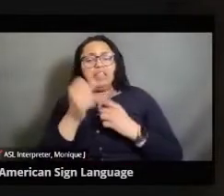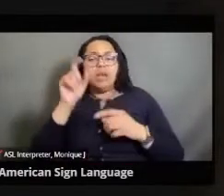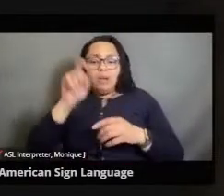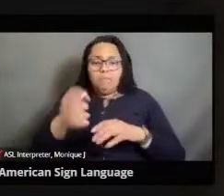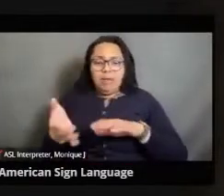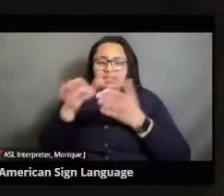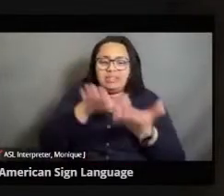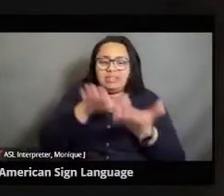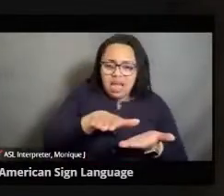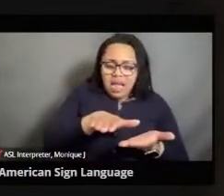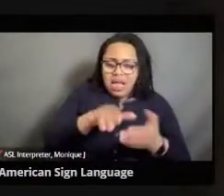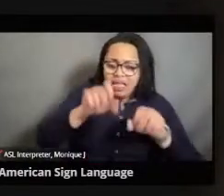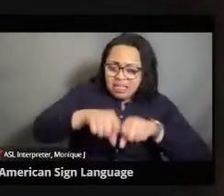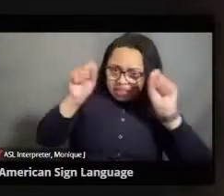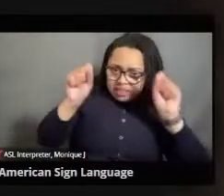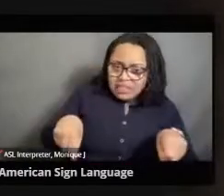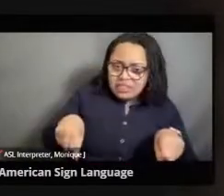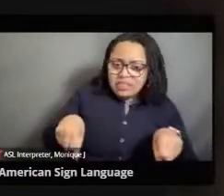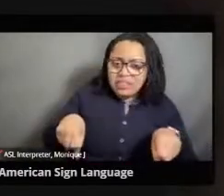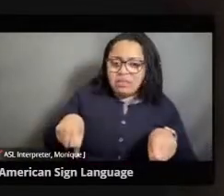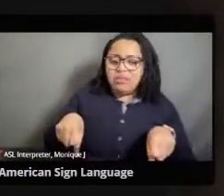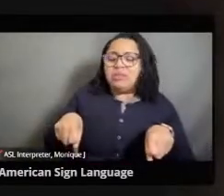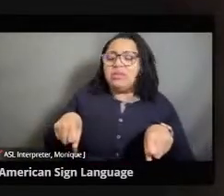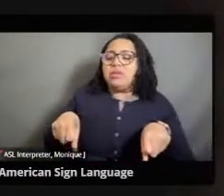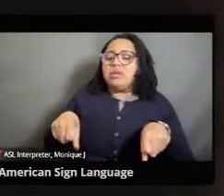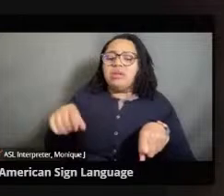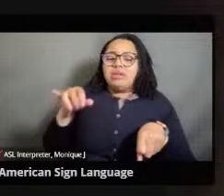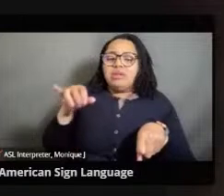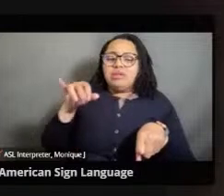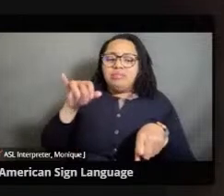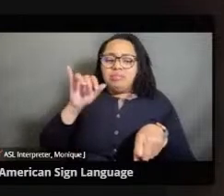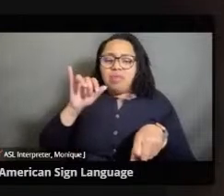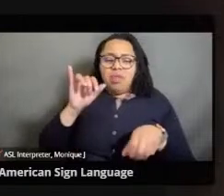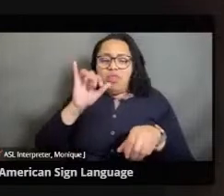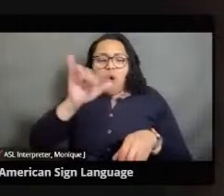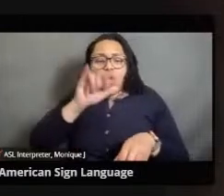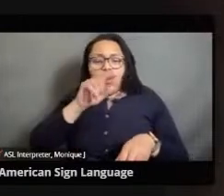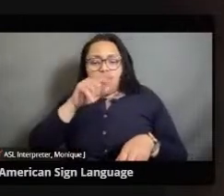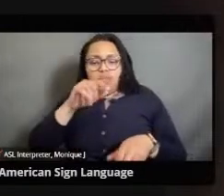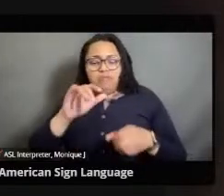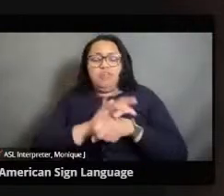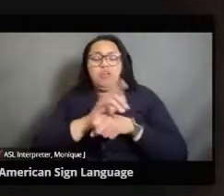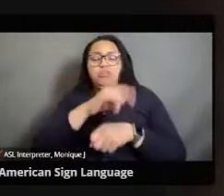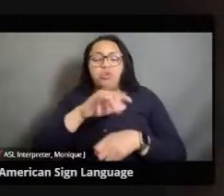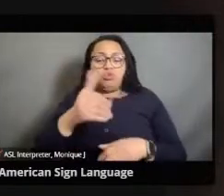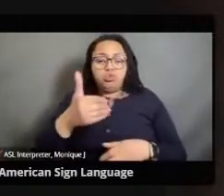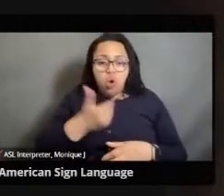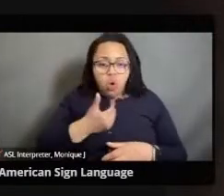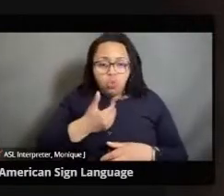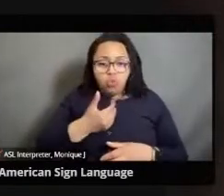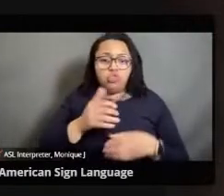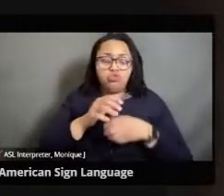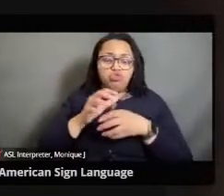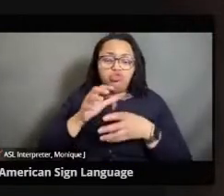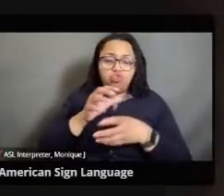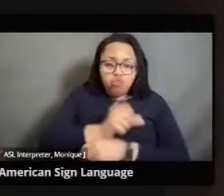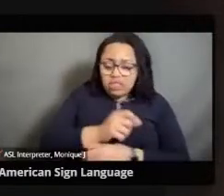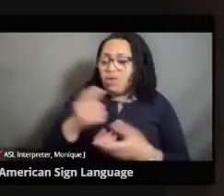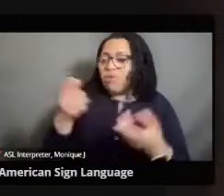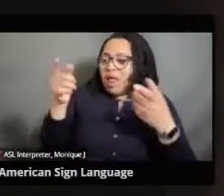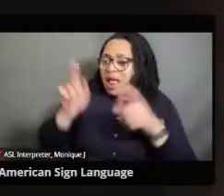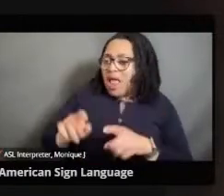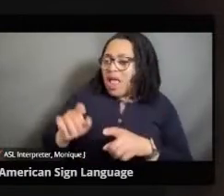soul-crushing prisons and not life-saving prescriptions, that pollutes our planet and leaves no path for our young people,